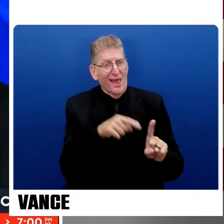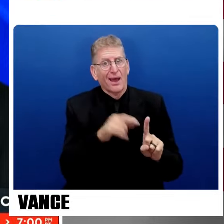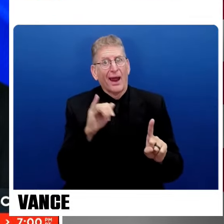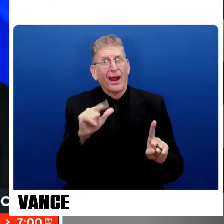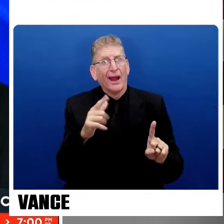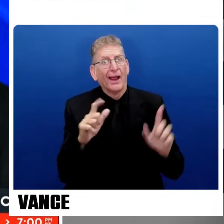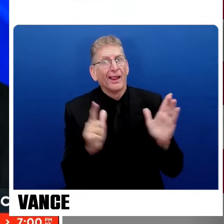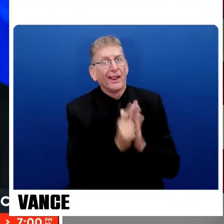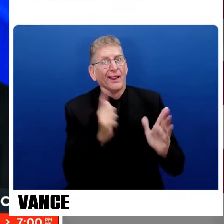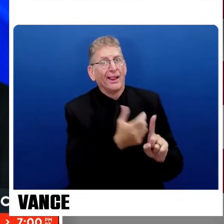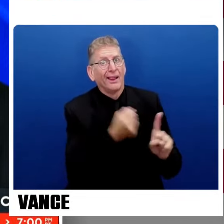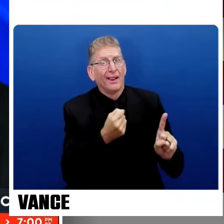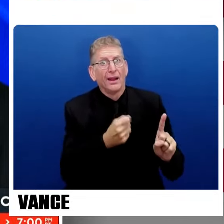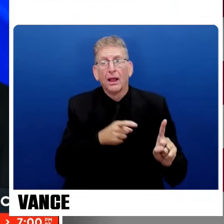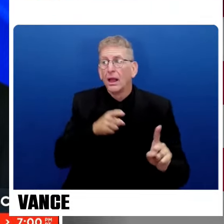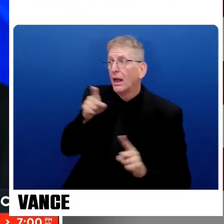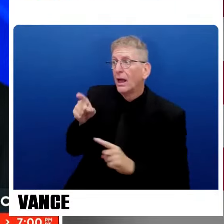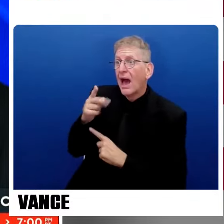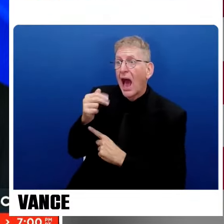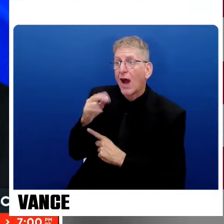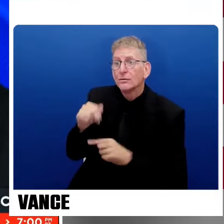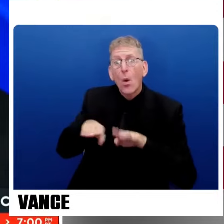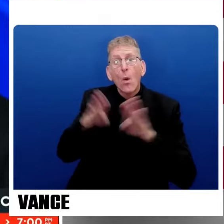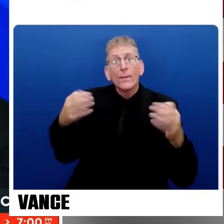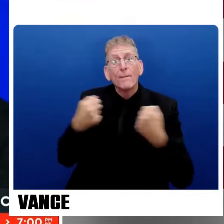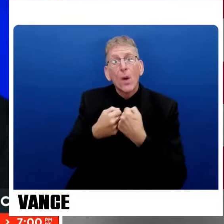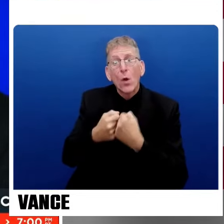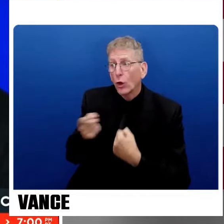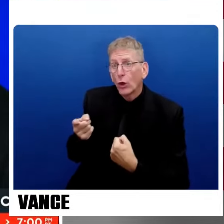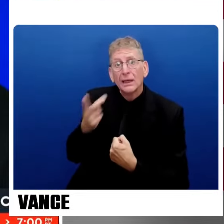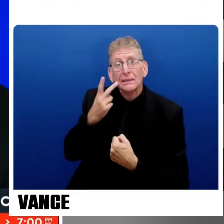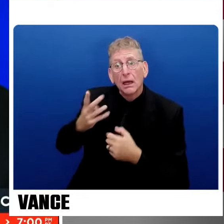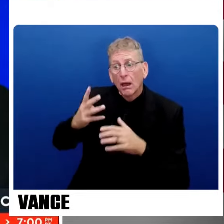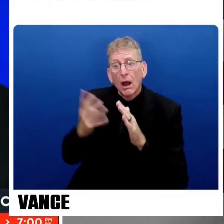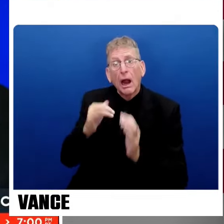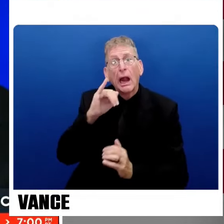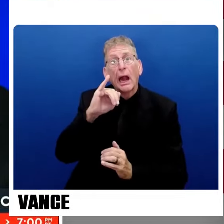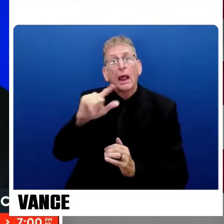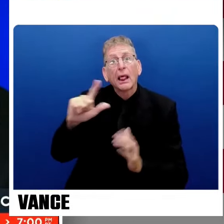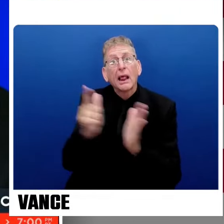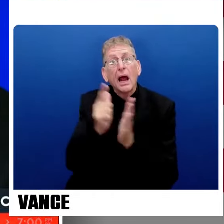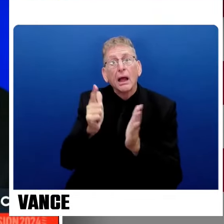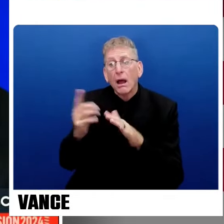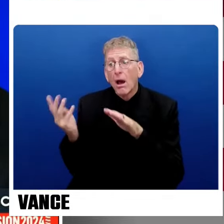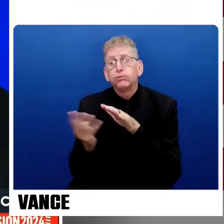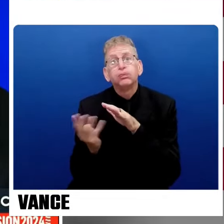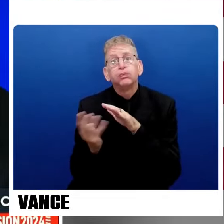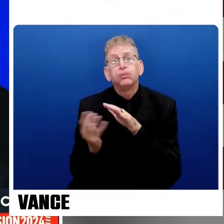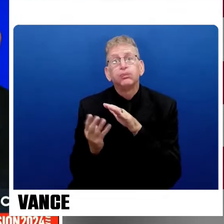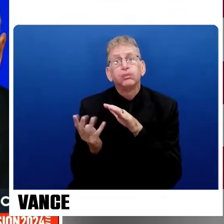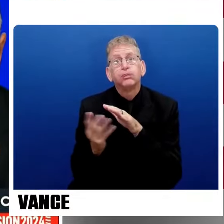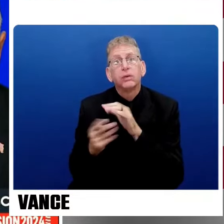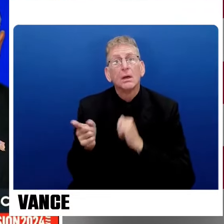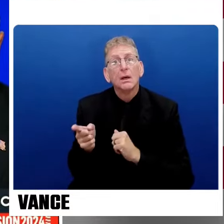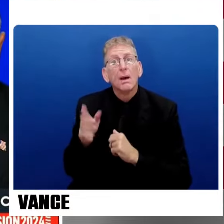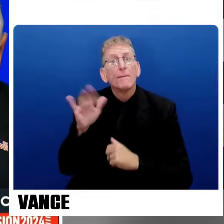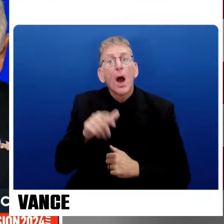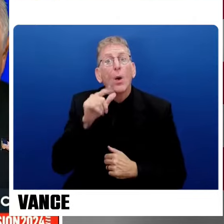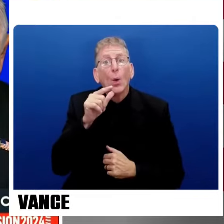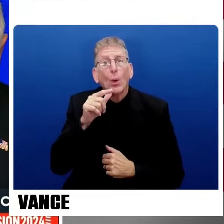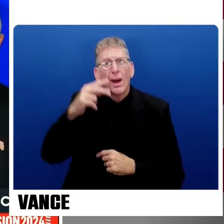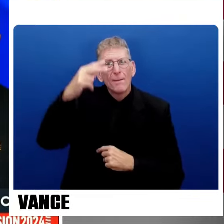massive influx in the number of illegal guns run by the Mexican drug cartel. So that number, the amount of illegal guns in our country is higher